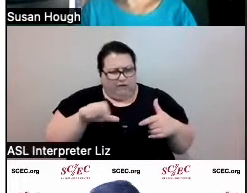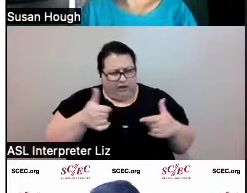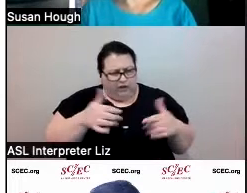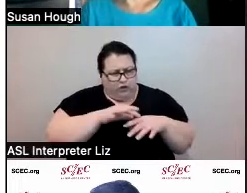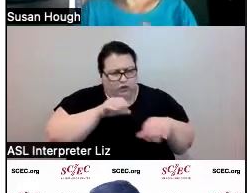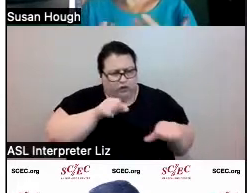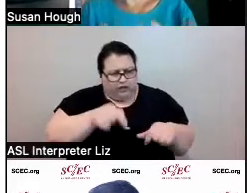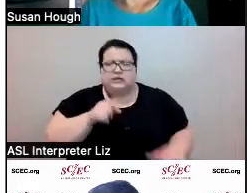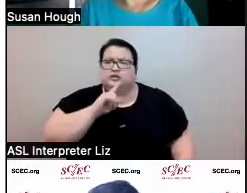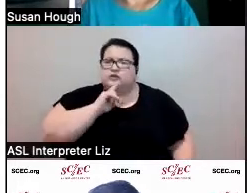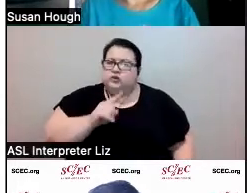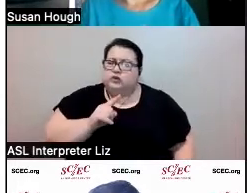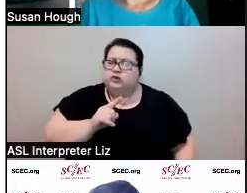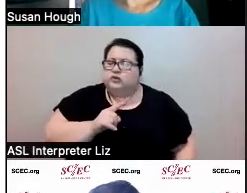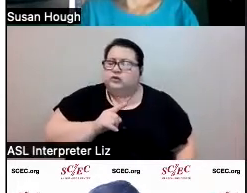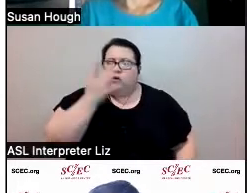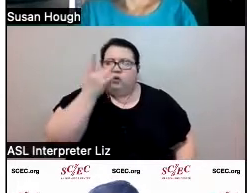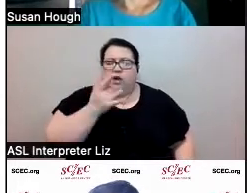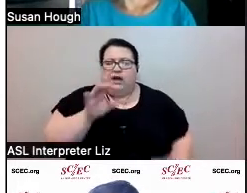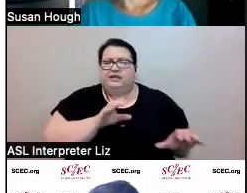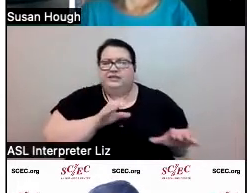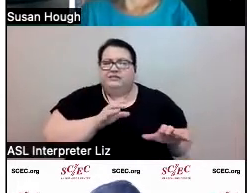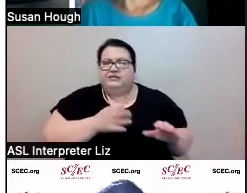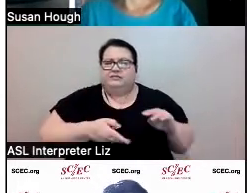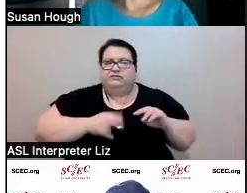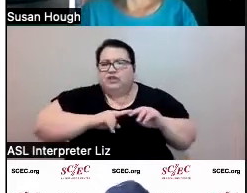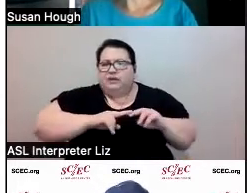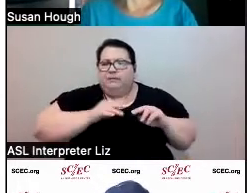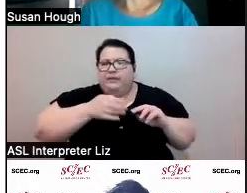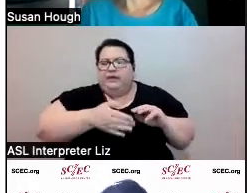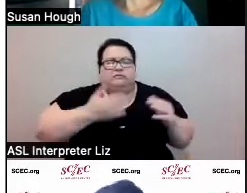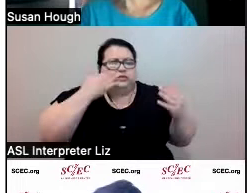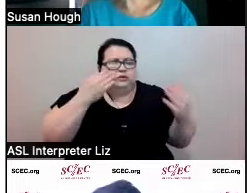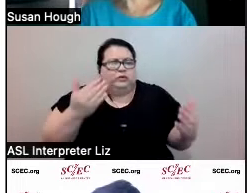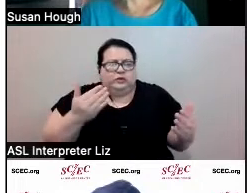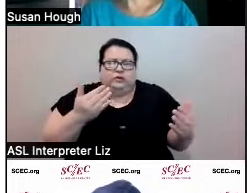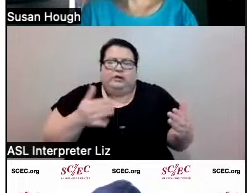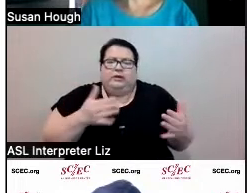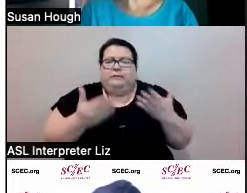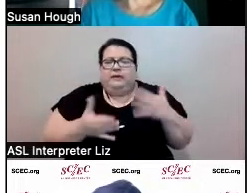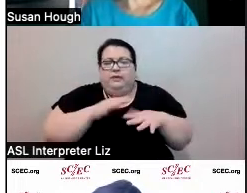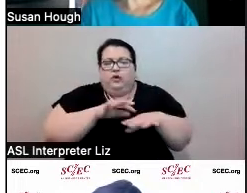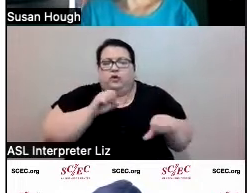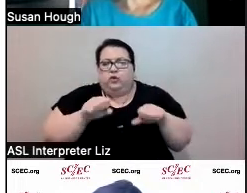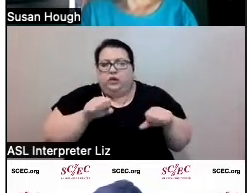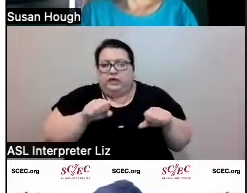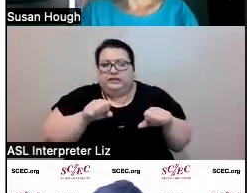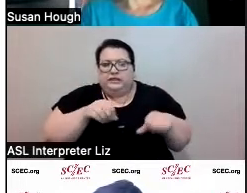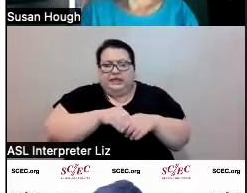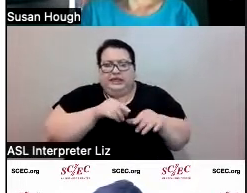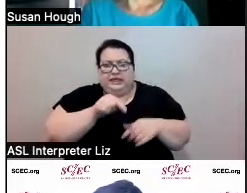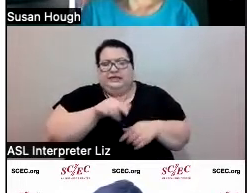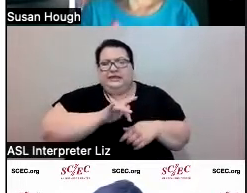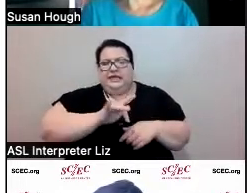Certainly. Why did activity jump all the way up to Ridgecrest? We don't know. Maybe there were earthquakes in this